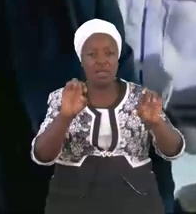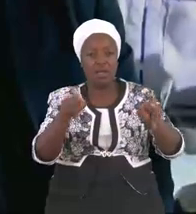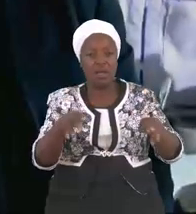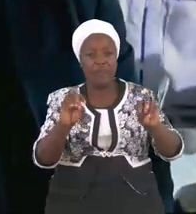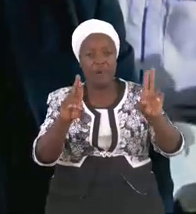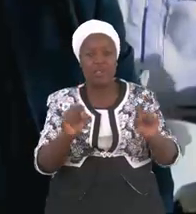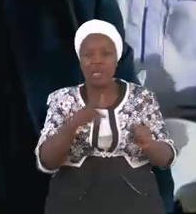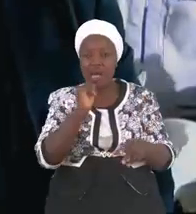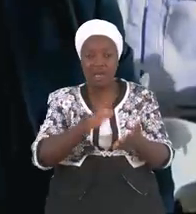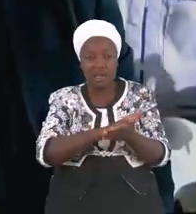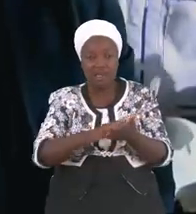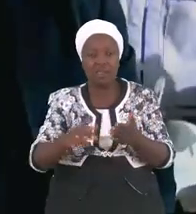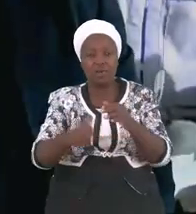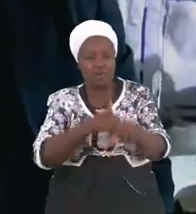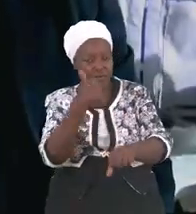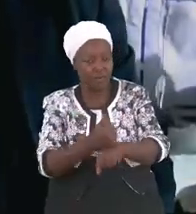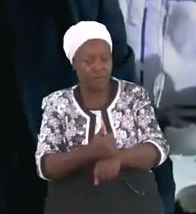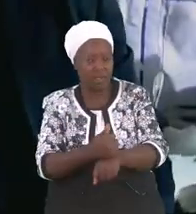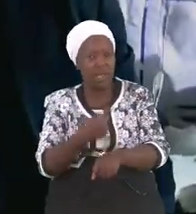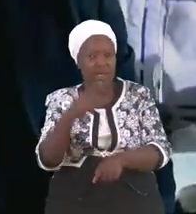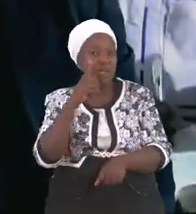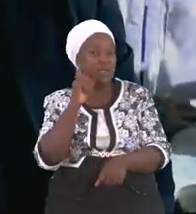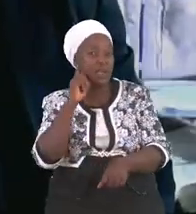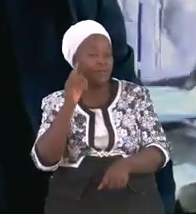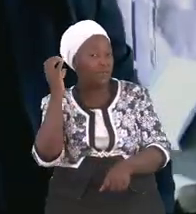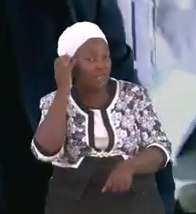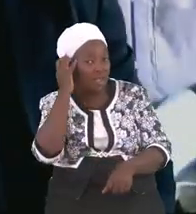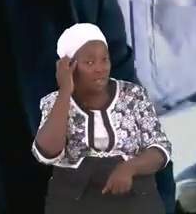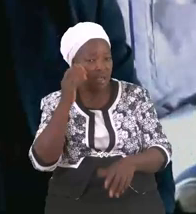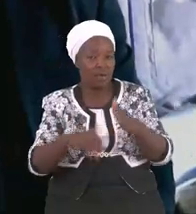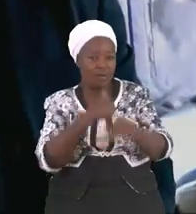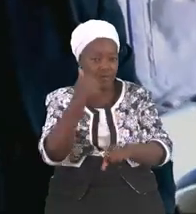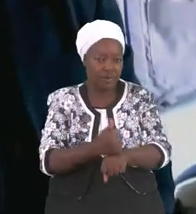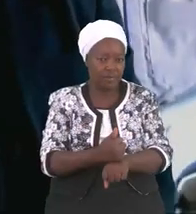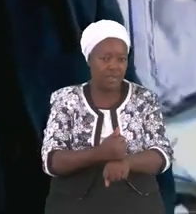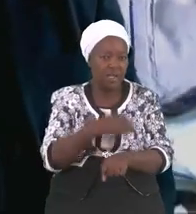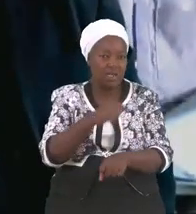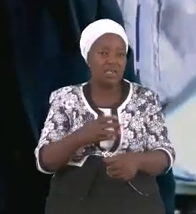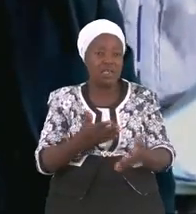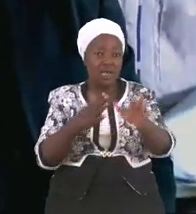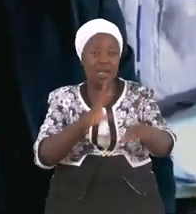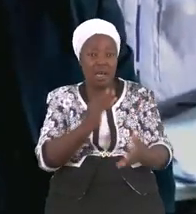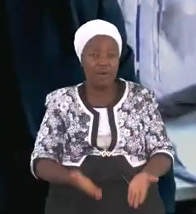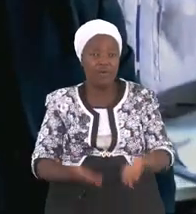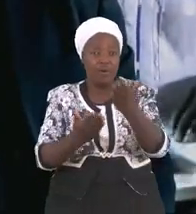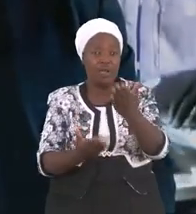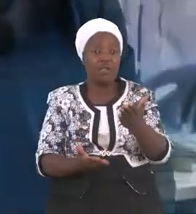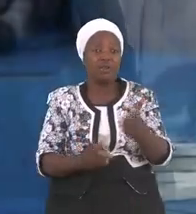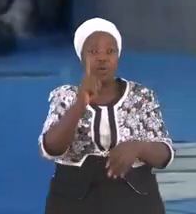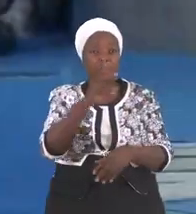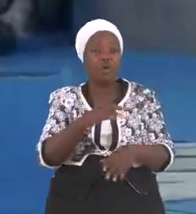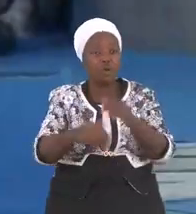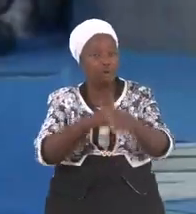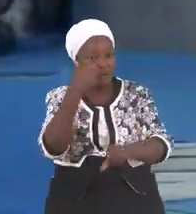confirmed. The deaf hear confirmed. The dead are raised up confirmed. And the poor